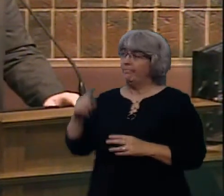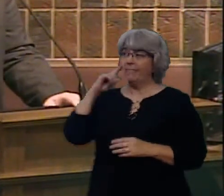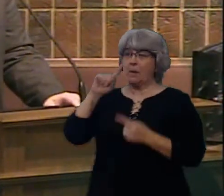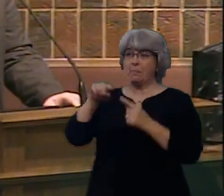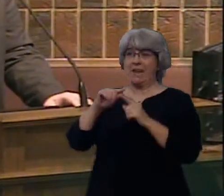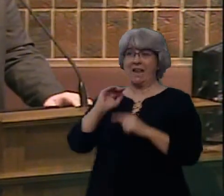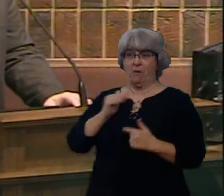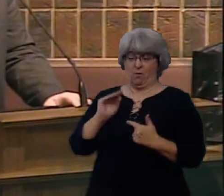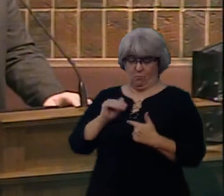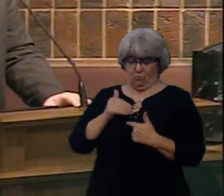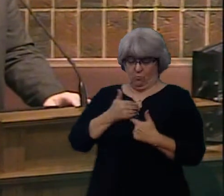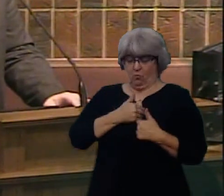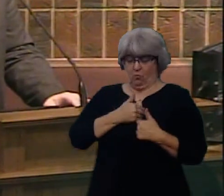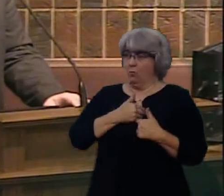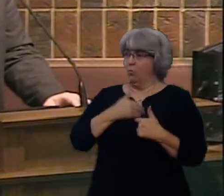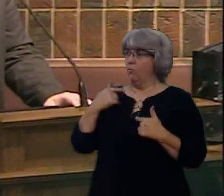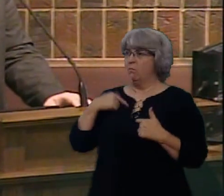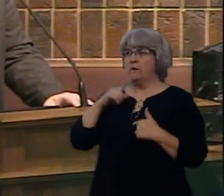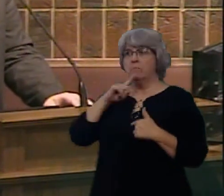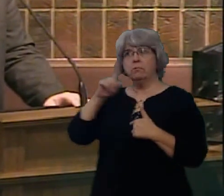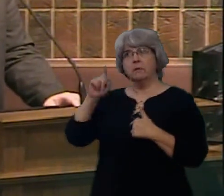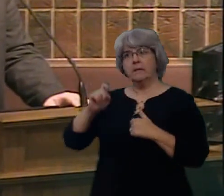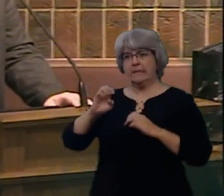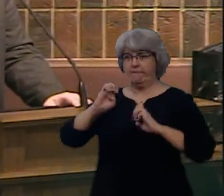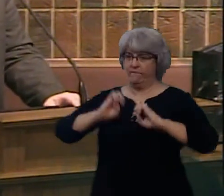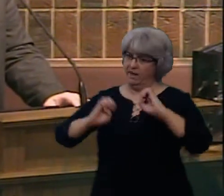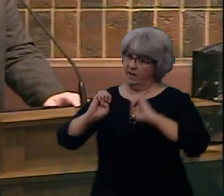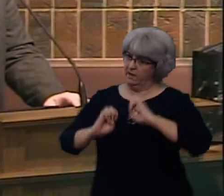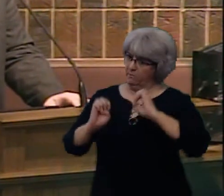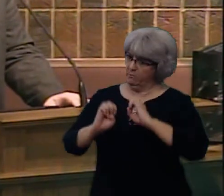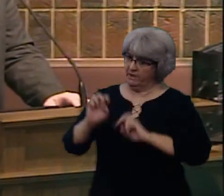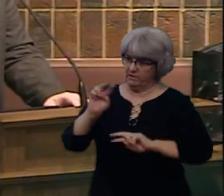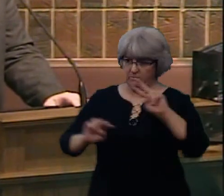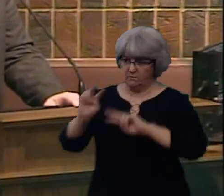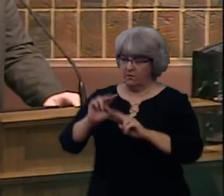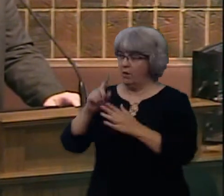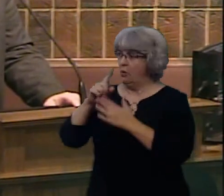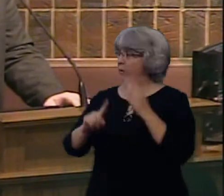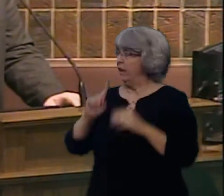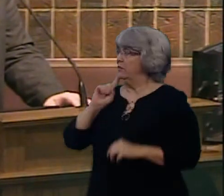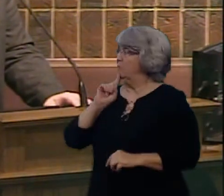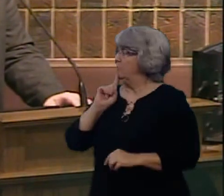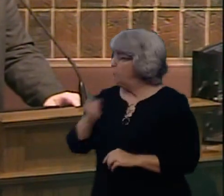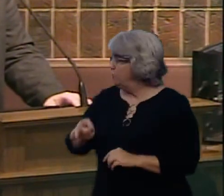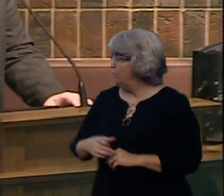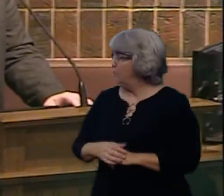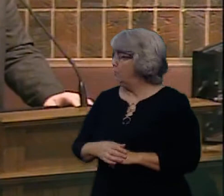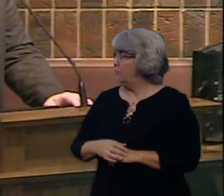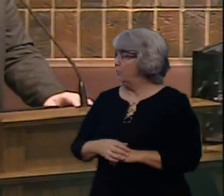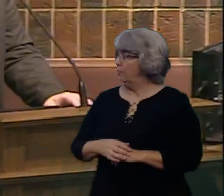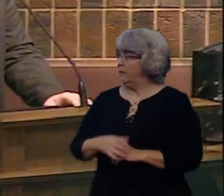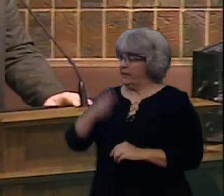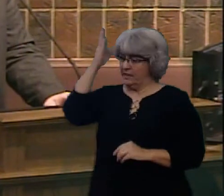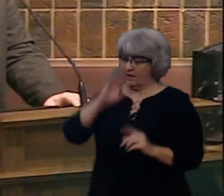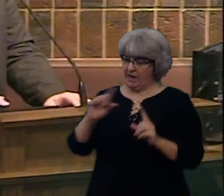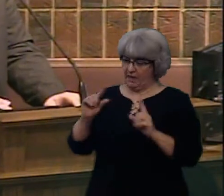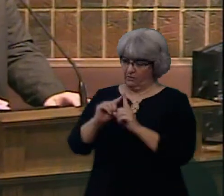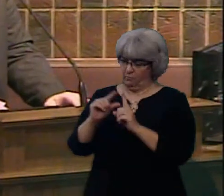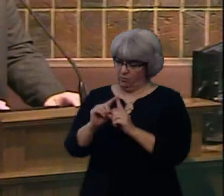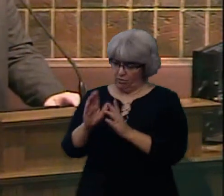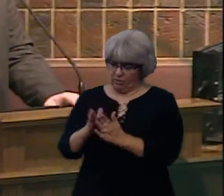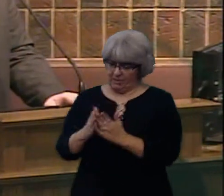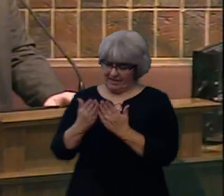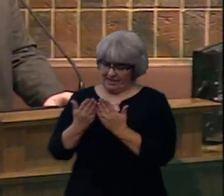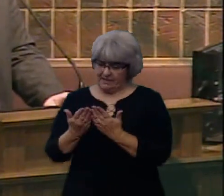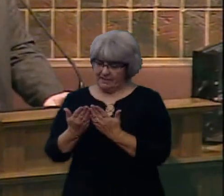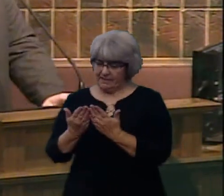much higher standard of what we need to accept as truth. We need to be able to look at God's Word.